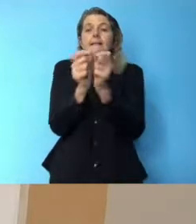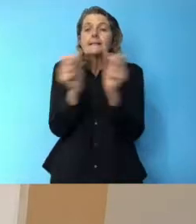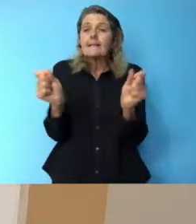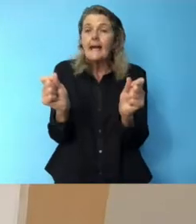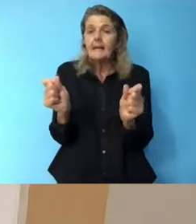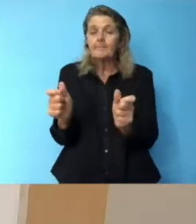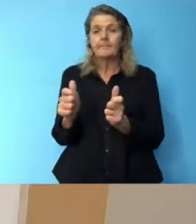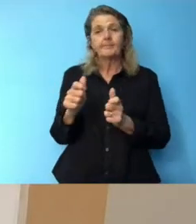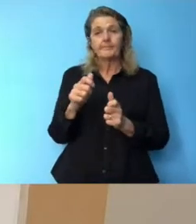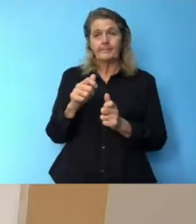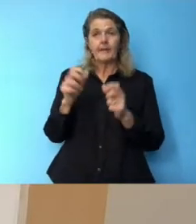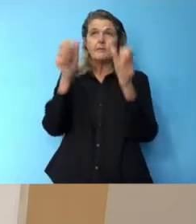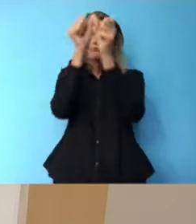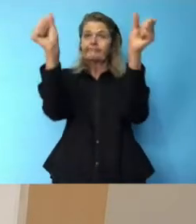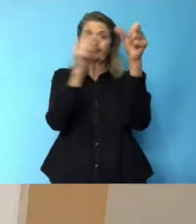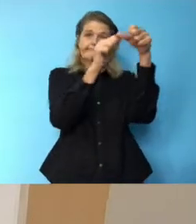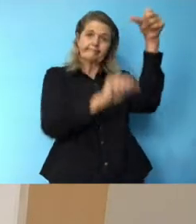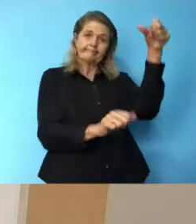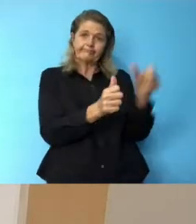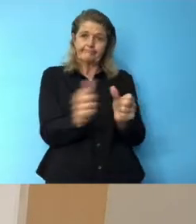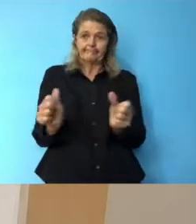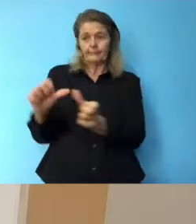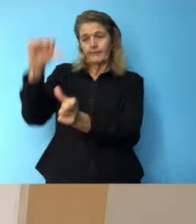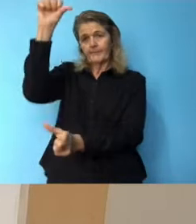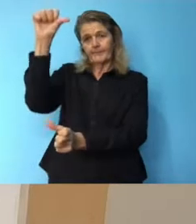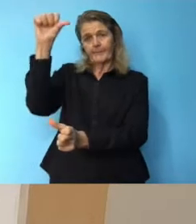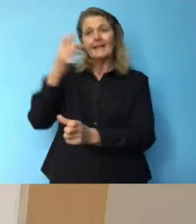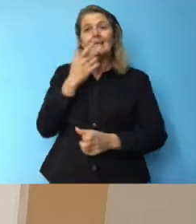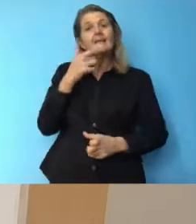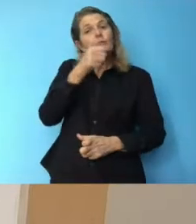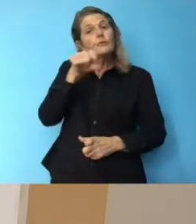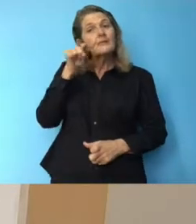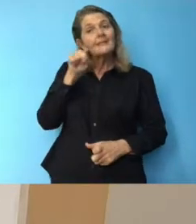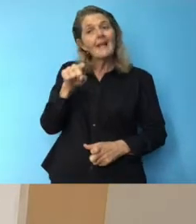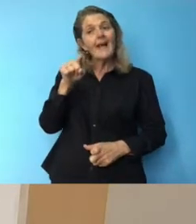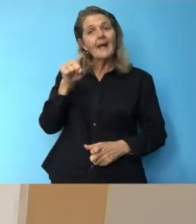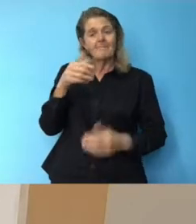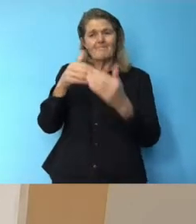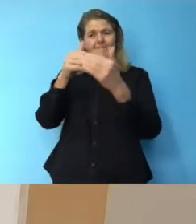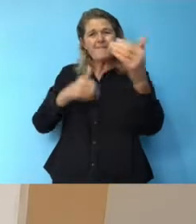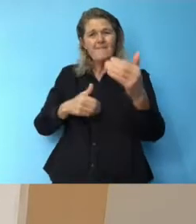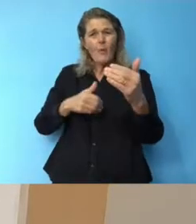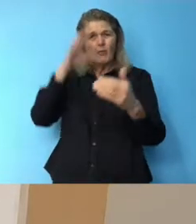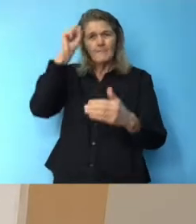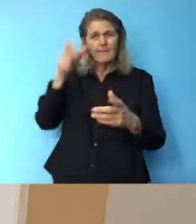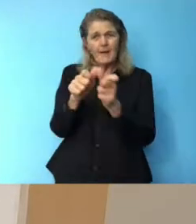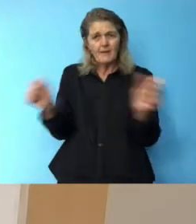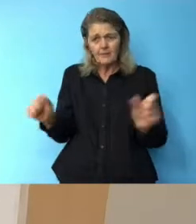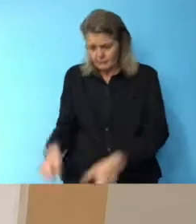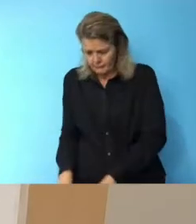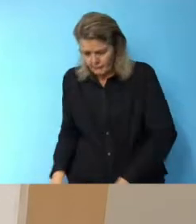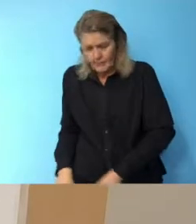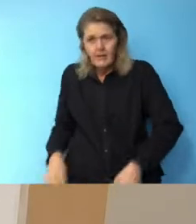edge and put this around. If you are doing that, do the, gosh, it's hard to get off. Do get some of the tack off